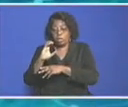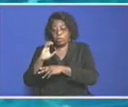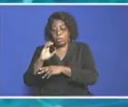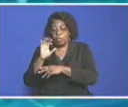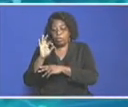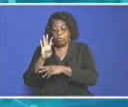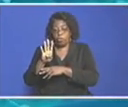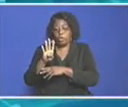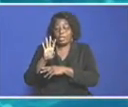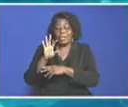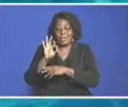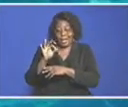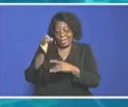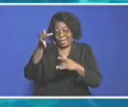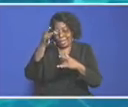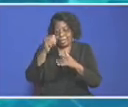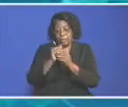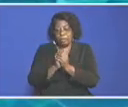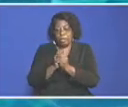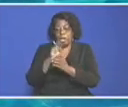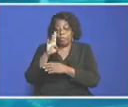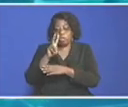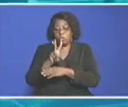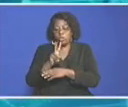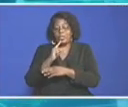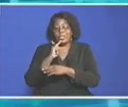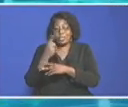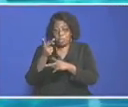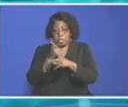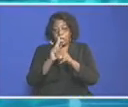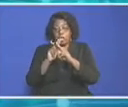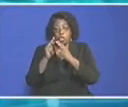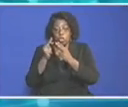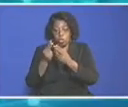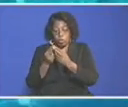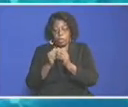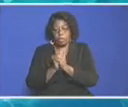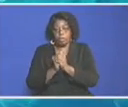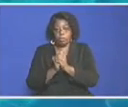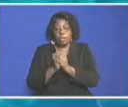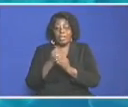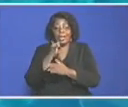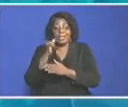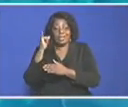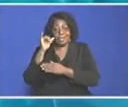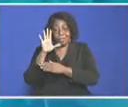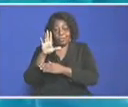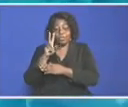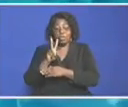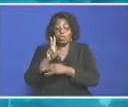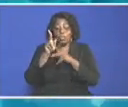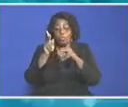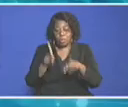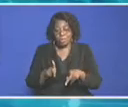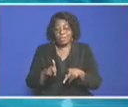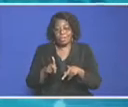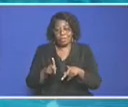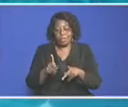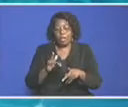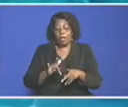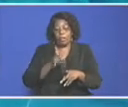ill, and 22 in the intensive care unit. The dashboard shows up to yesterday, 52 persons recovered